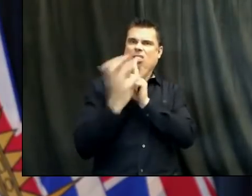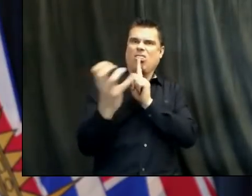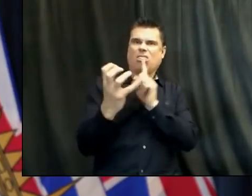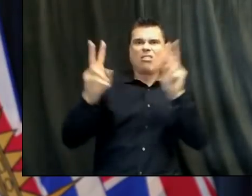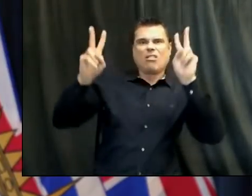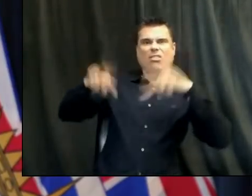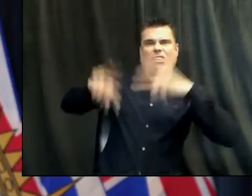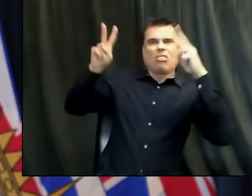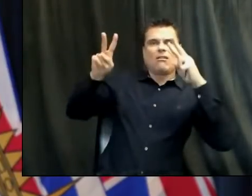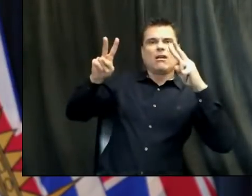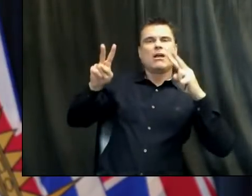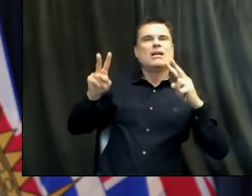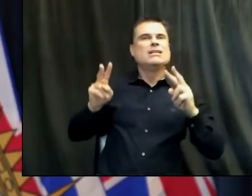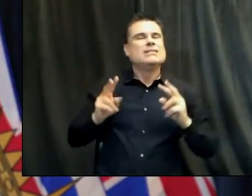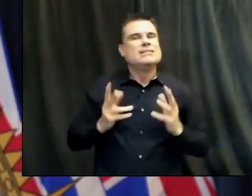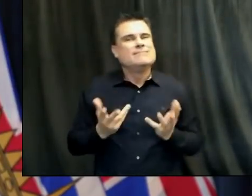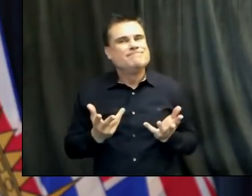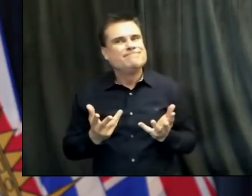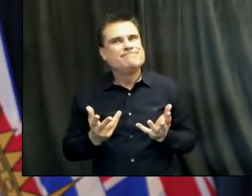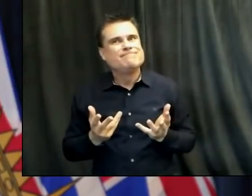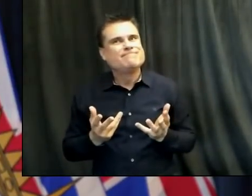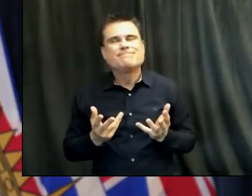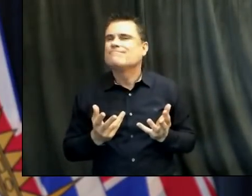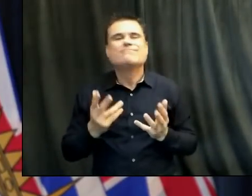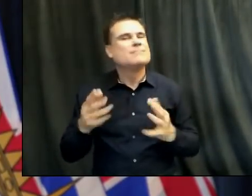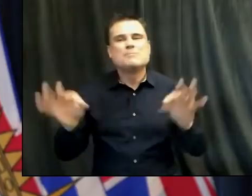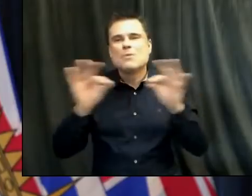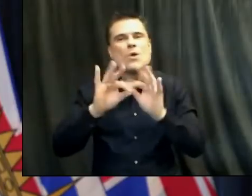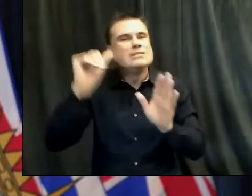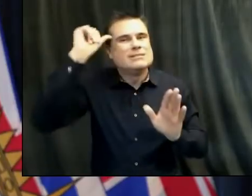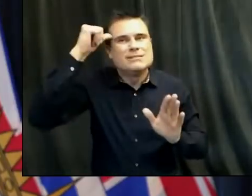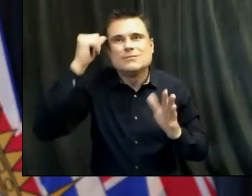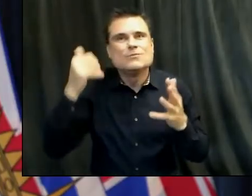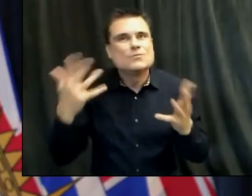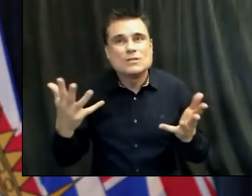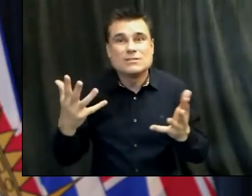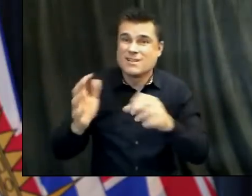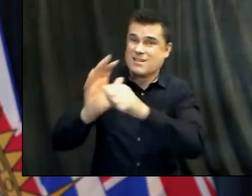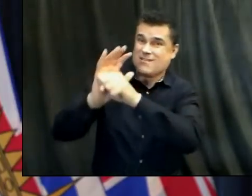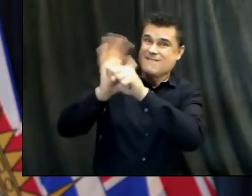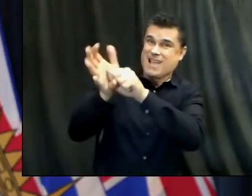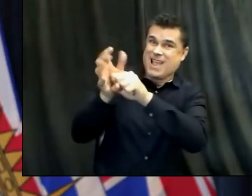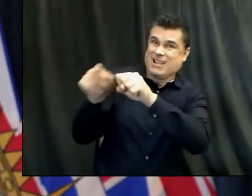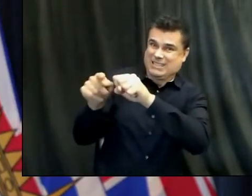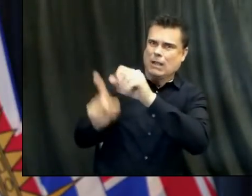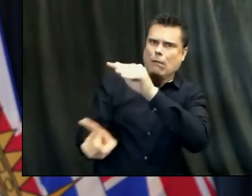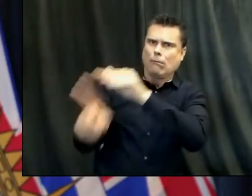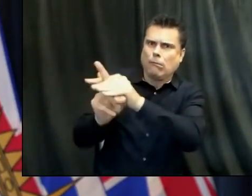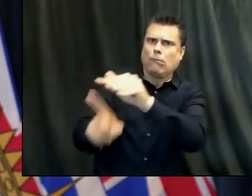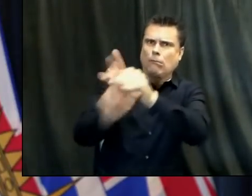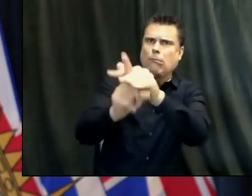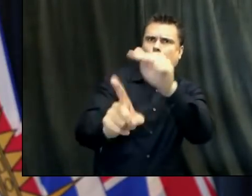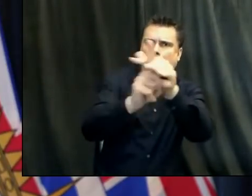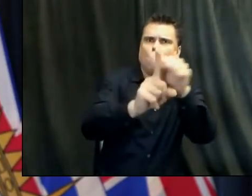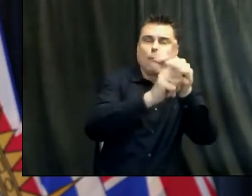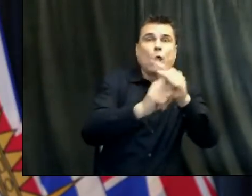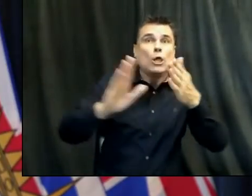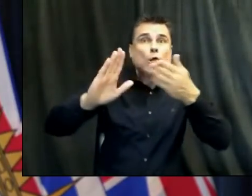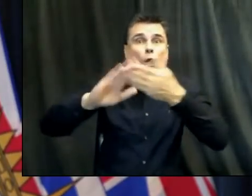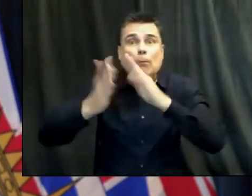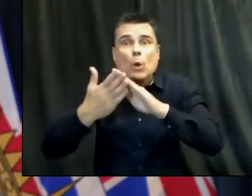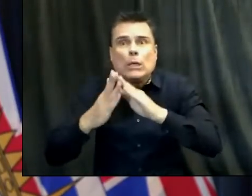ever that this virus is spreading very rapidly in communities around our province, around our country, around the world.